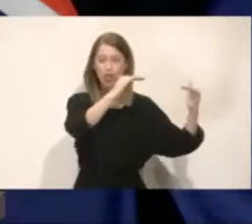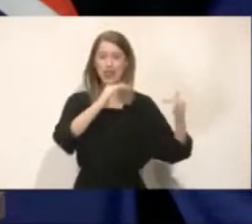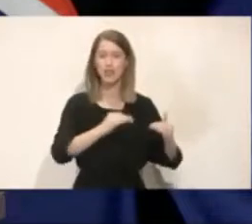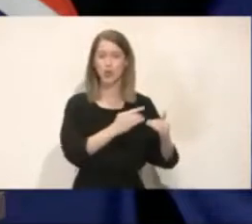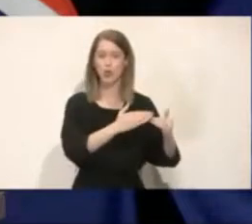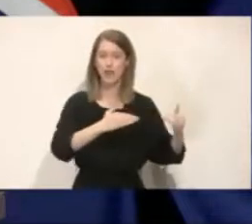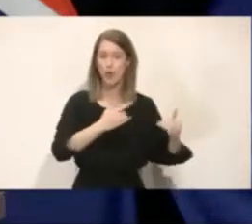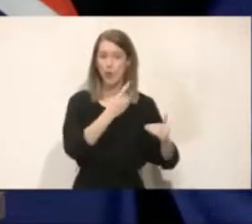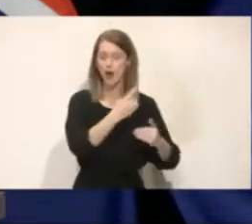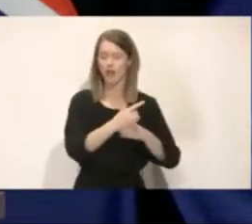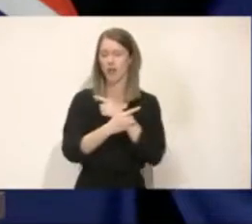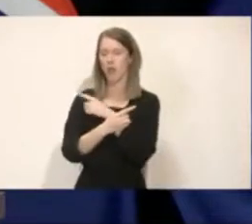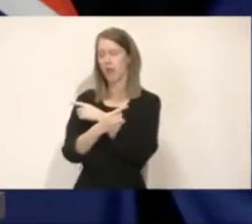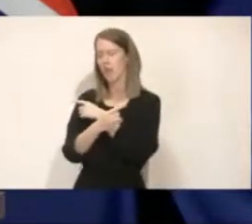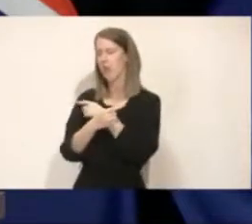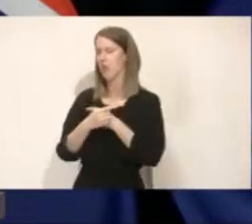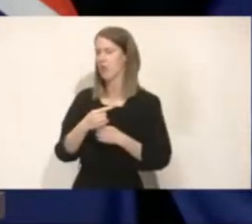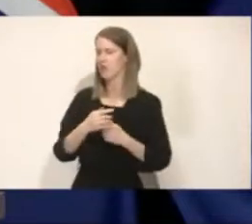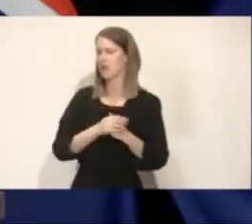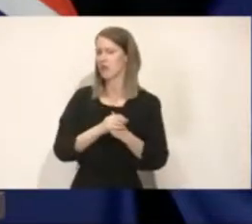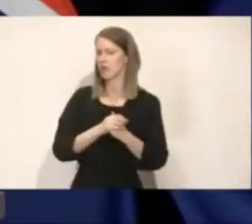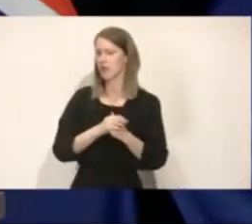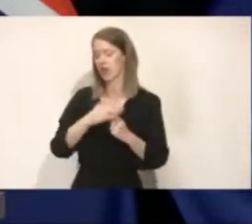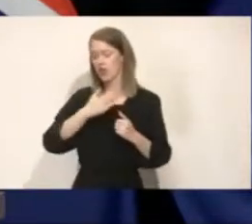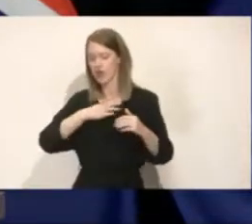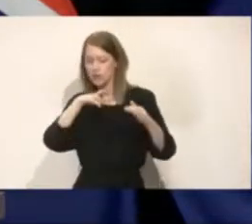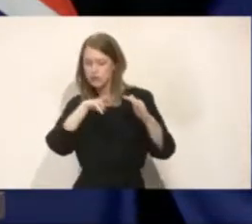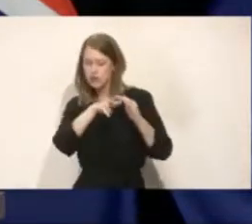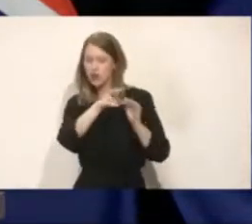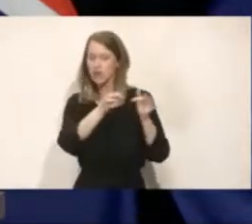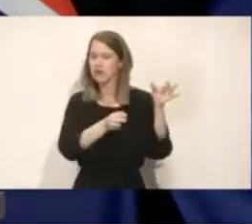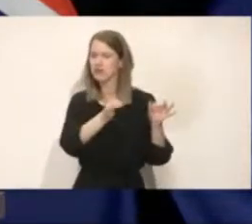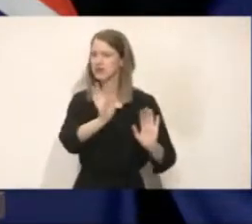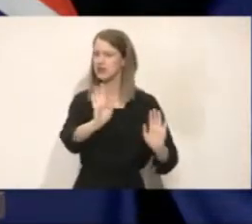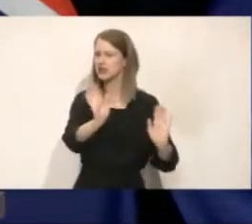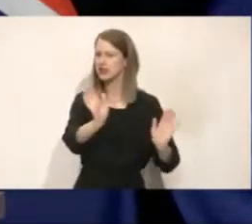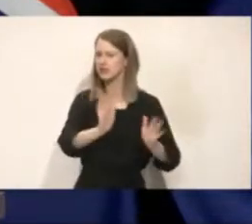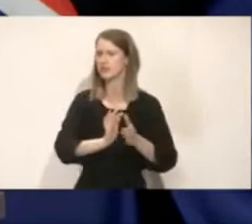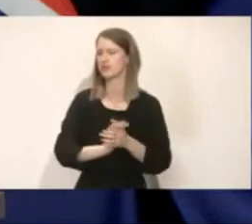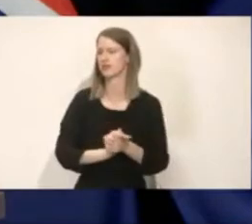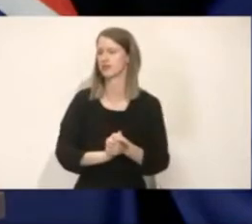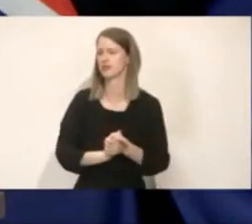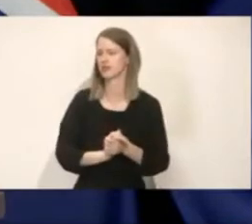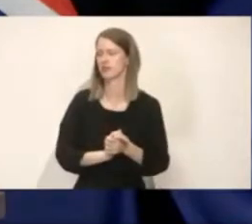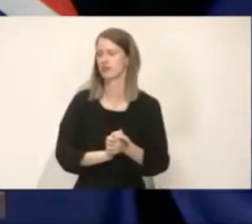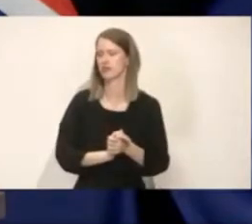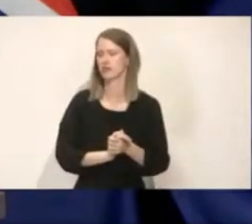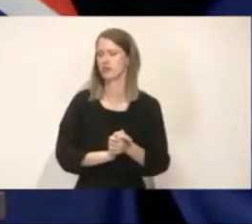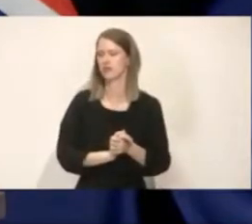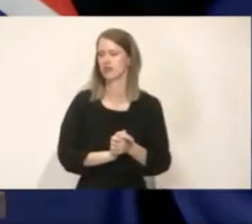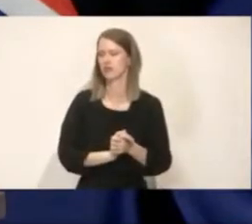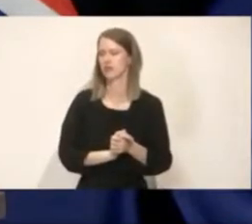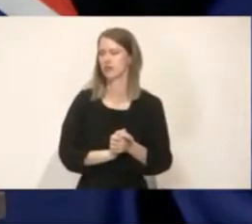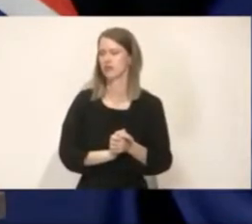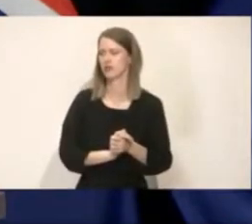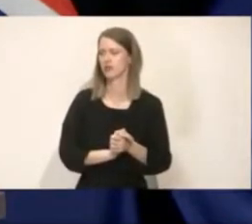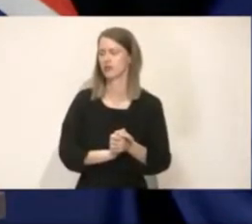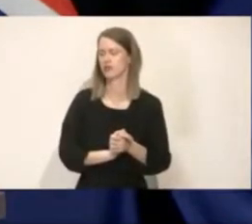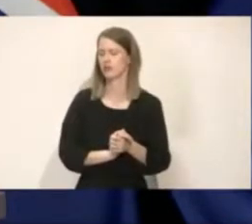want to predetermine any of those decisions. We haven't said, for instance, that we have an